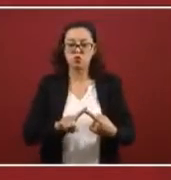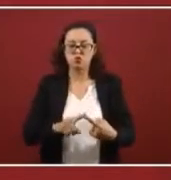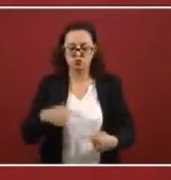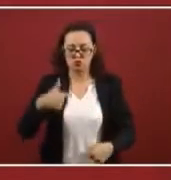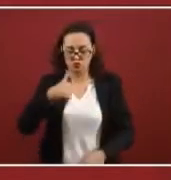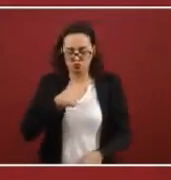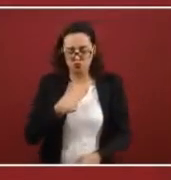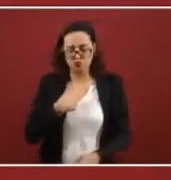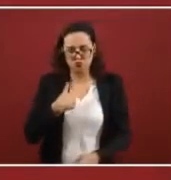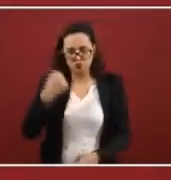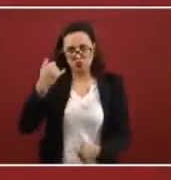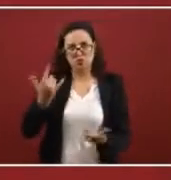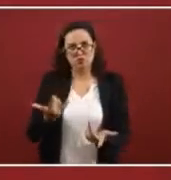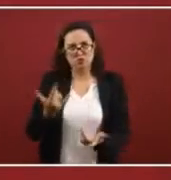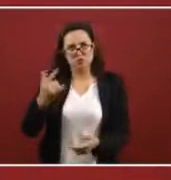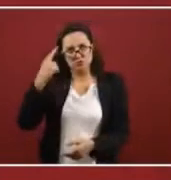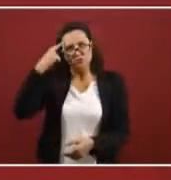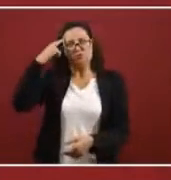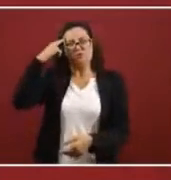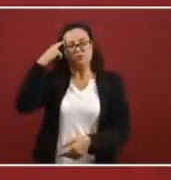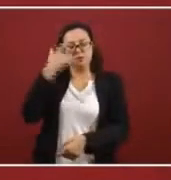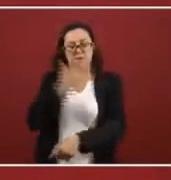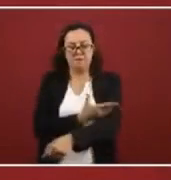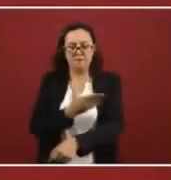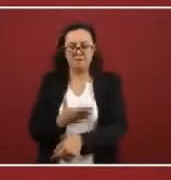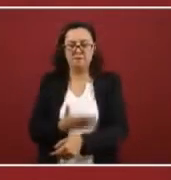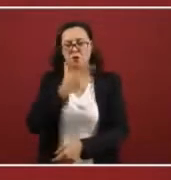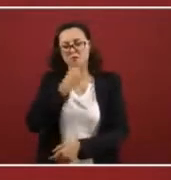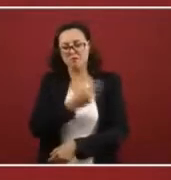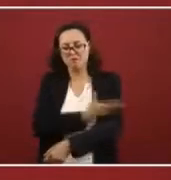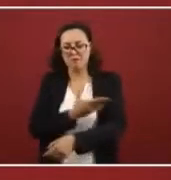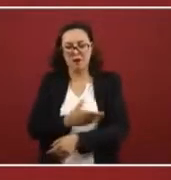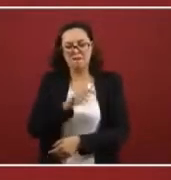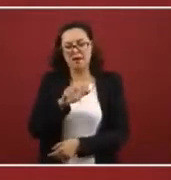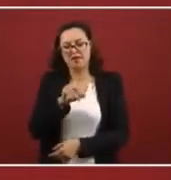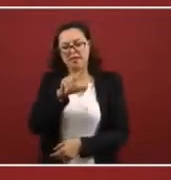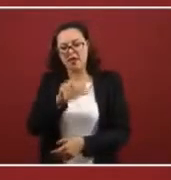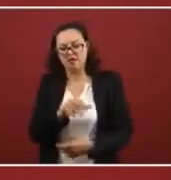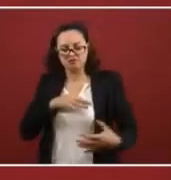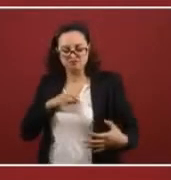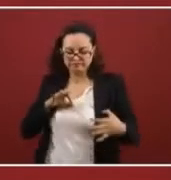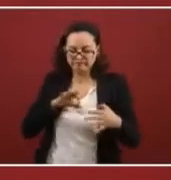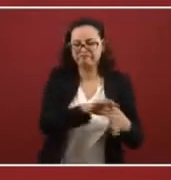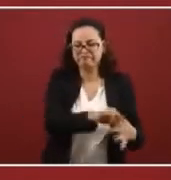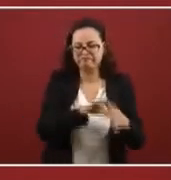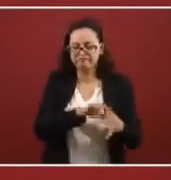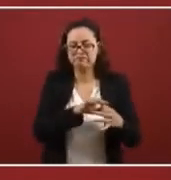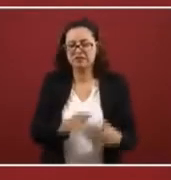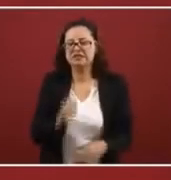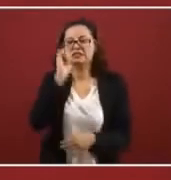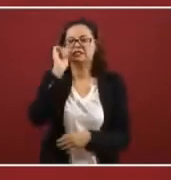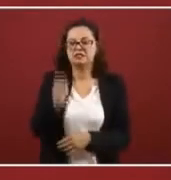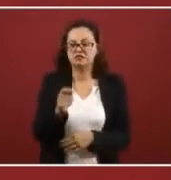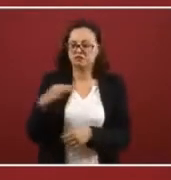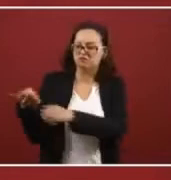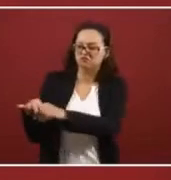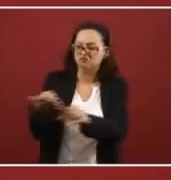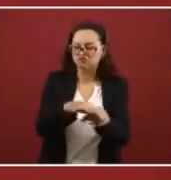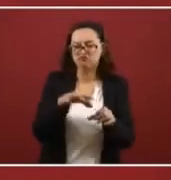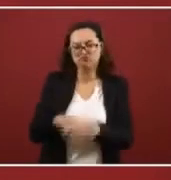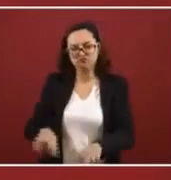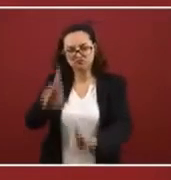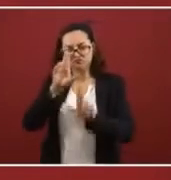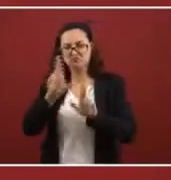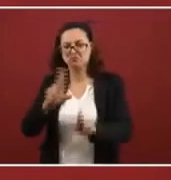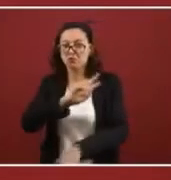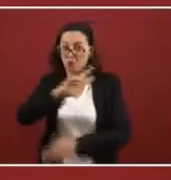thing. I am from Madera Party and the principles y no reelección, and they dos,